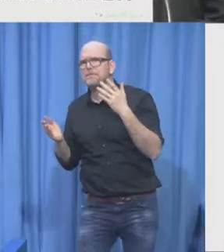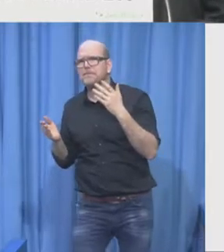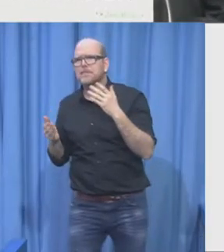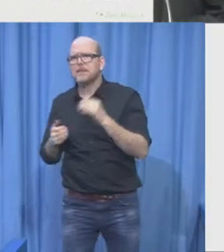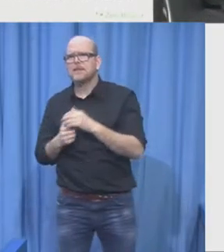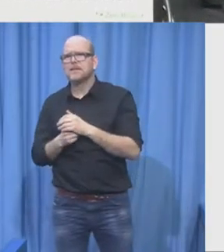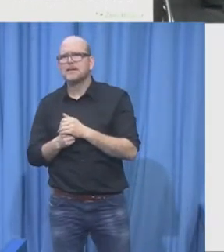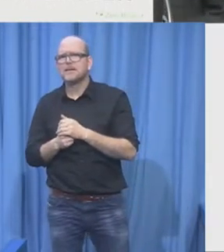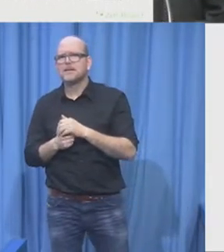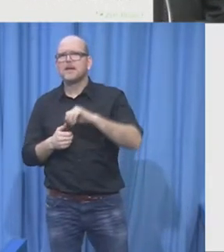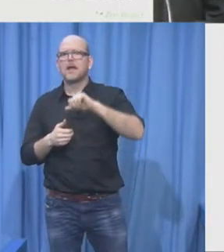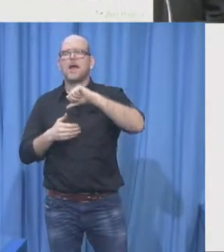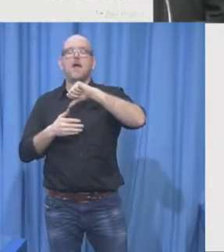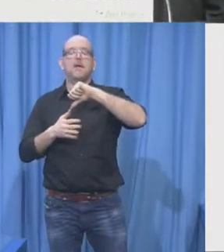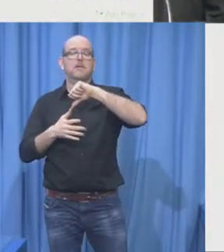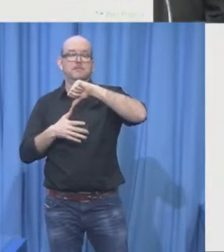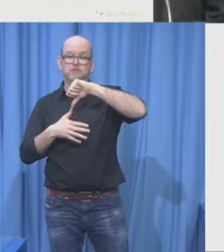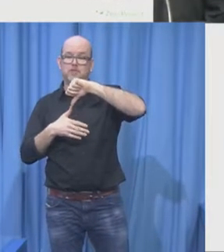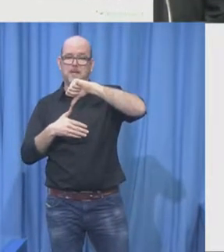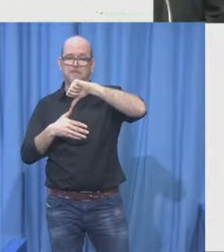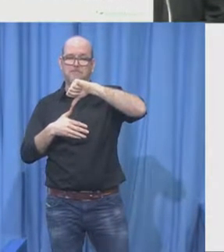later, but she's a kind